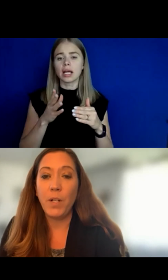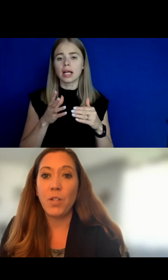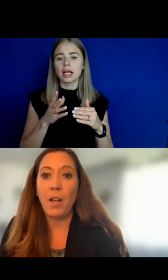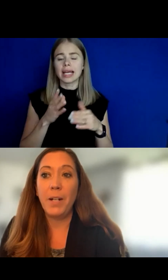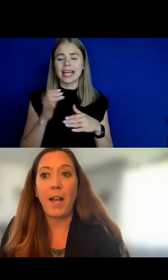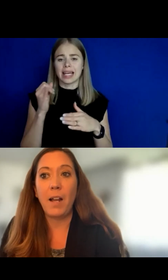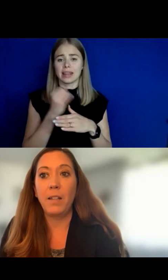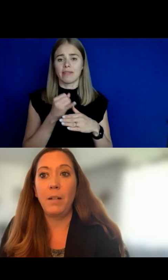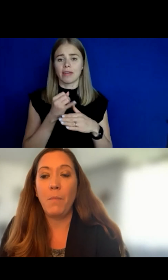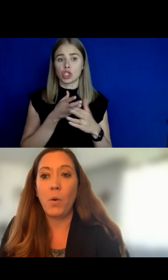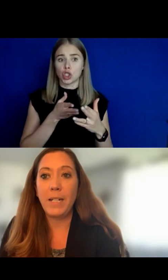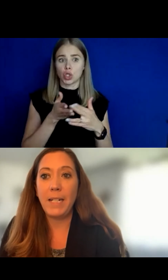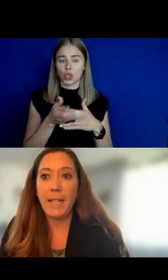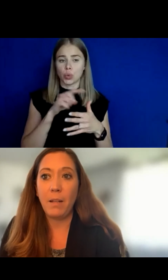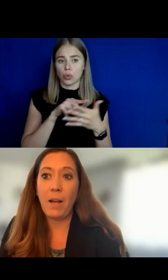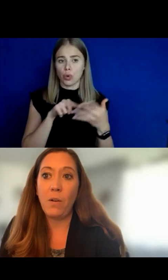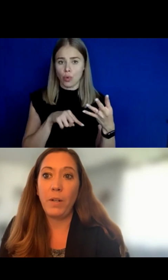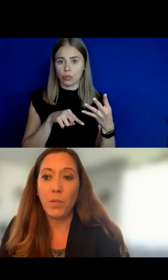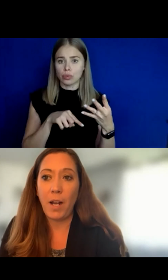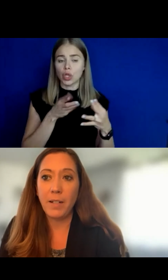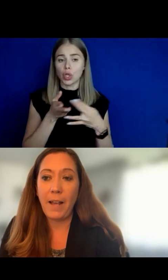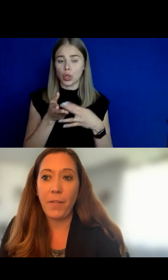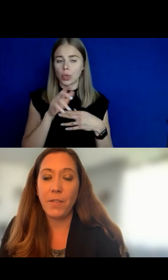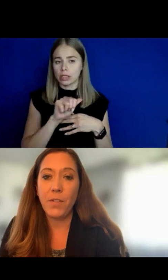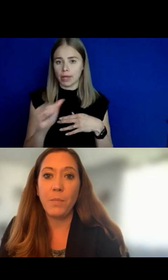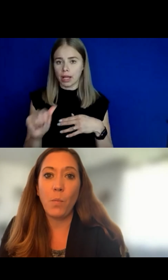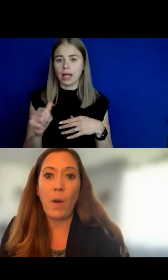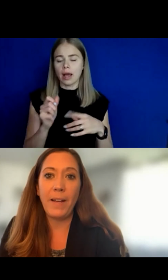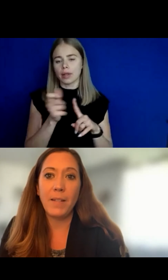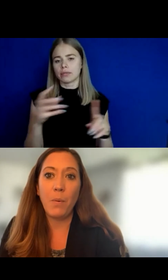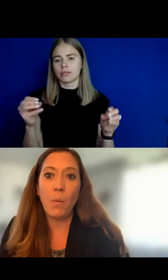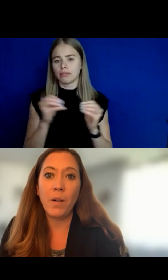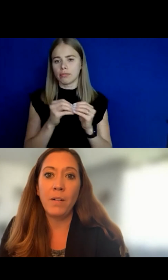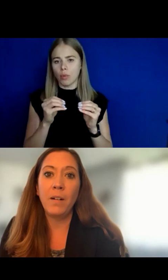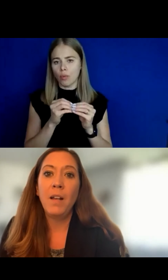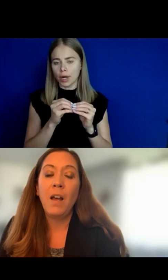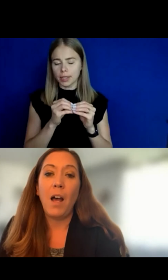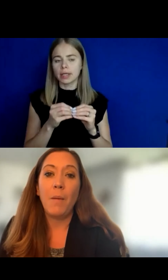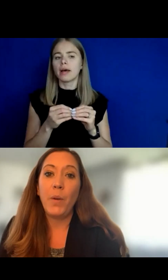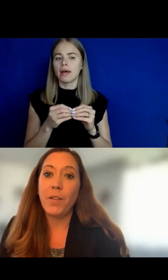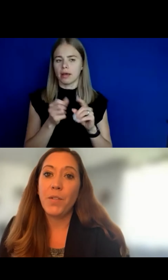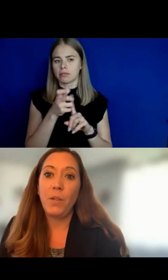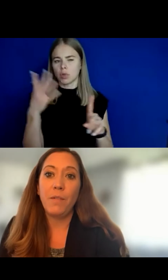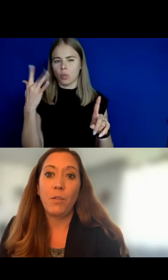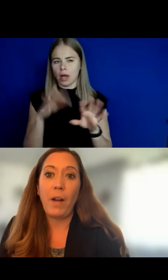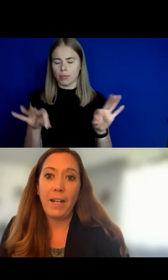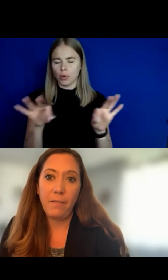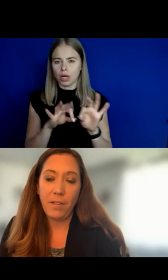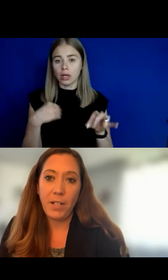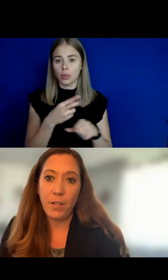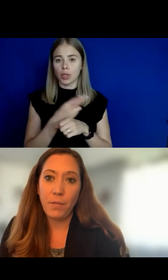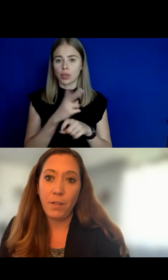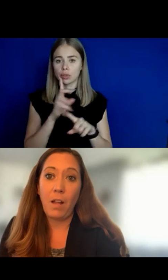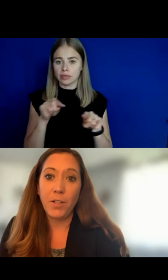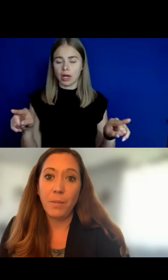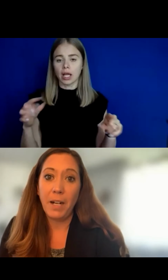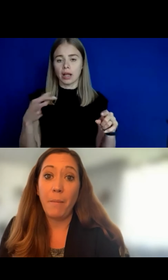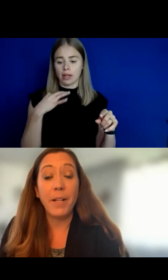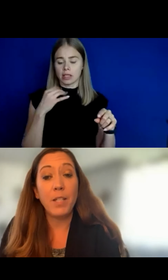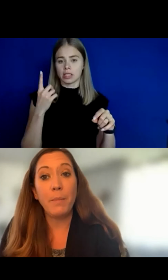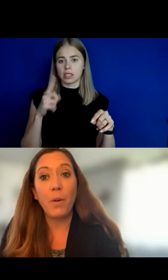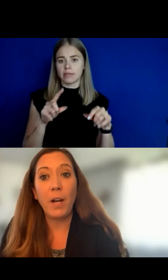AAAs, which I'm going to talk a little bit more in detail about when you talk to health systems, why that's important. We also use a variety of volunteers for the